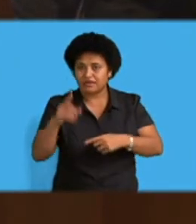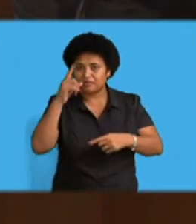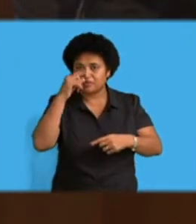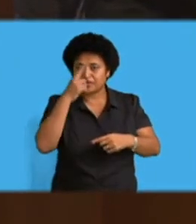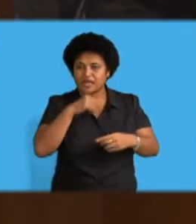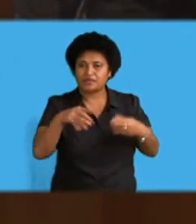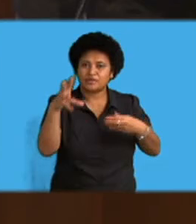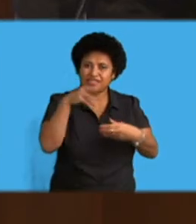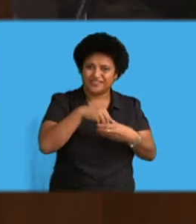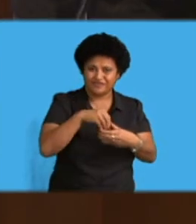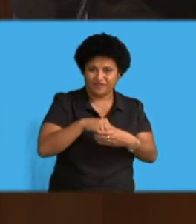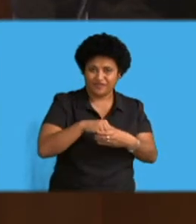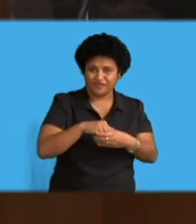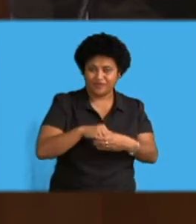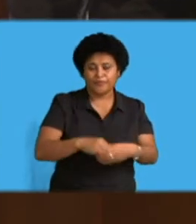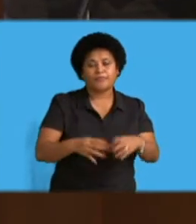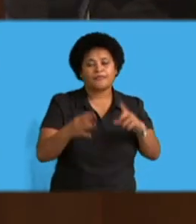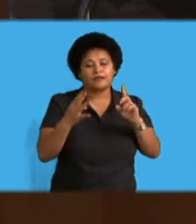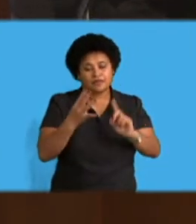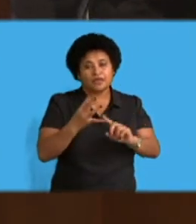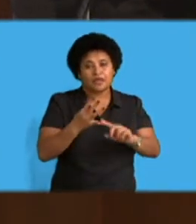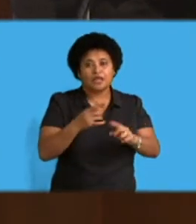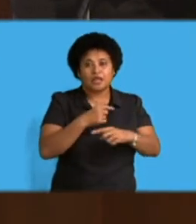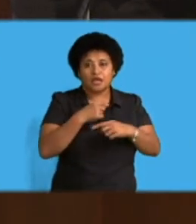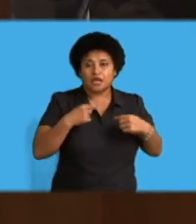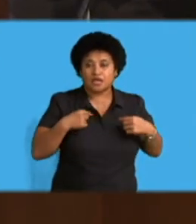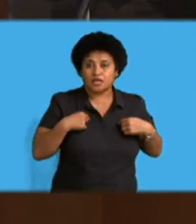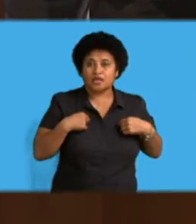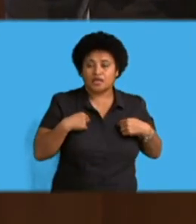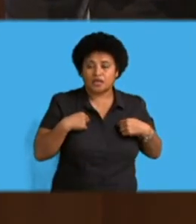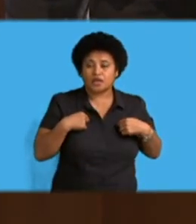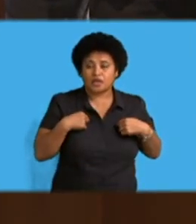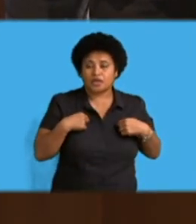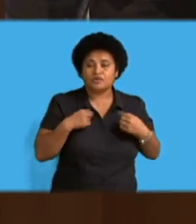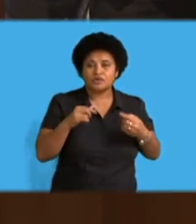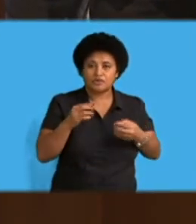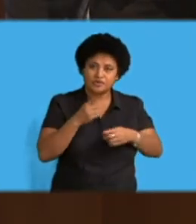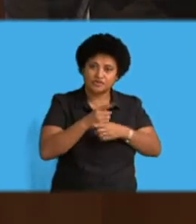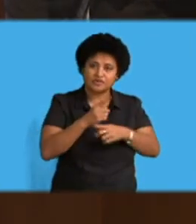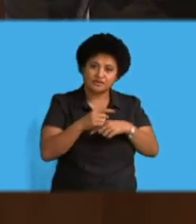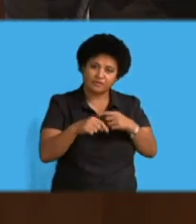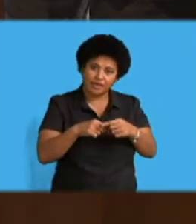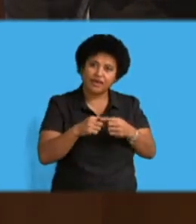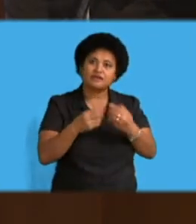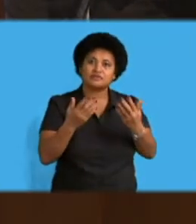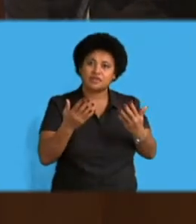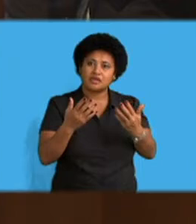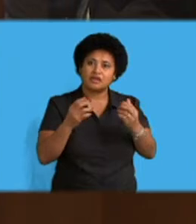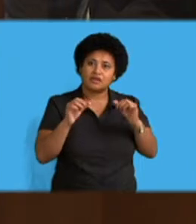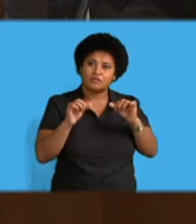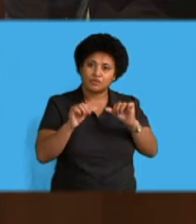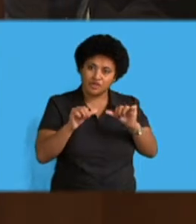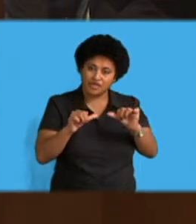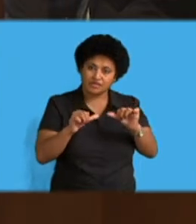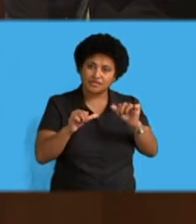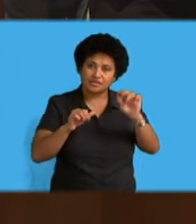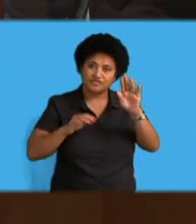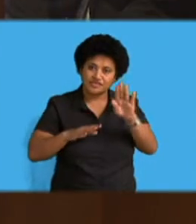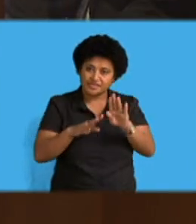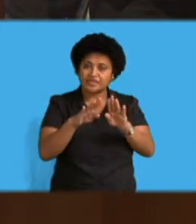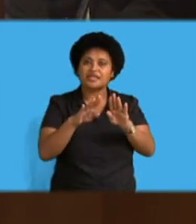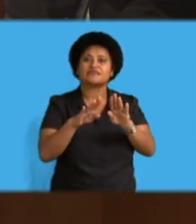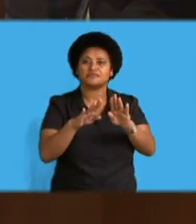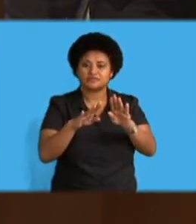Speaker, we also discussed the importance of building resilient infrastructure, as Honourable Minister Bala highlighted earlier on, and remodelling the economy to